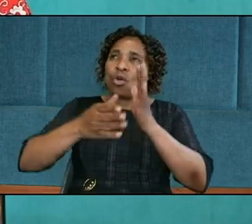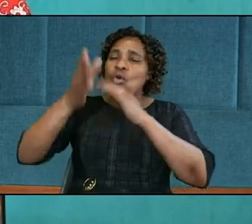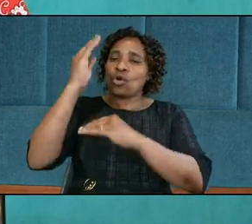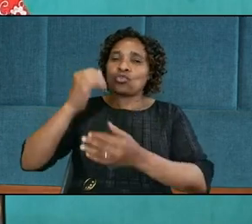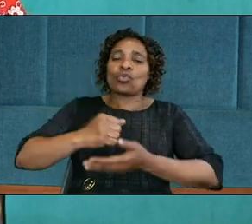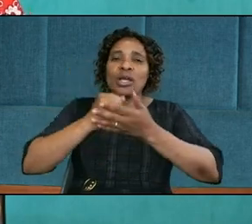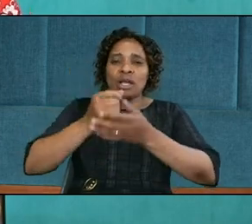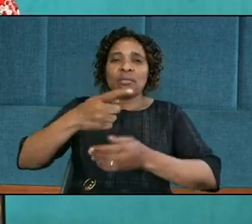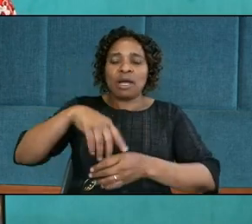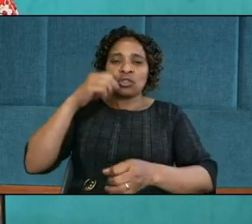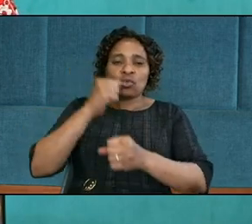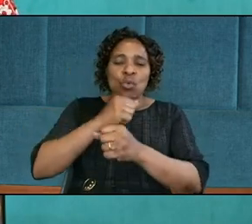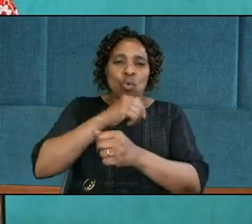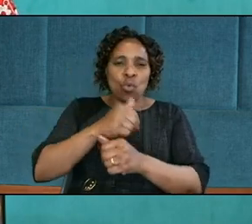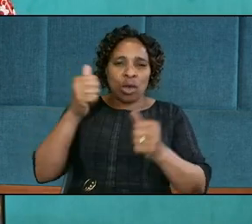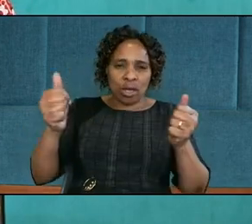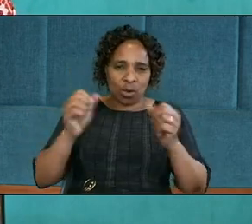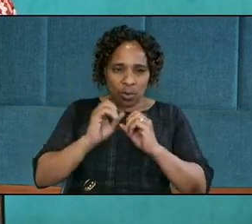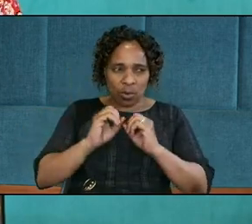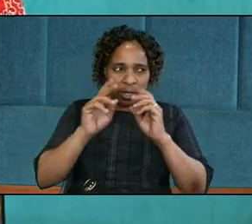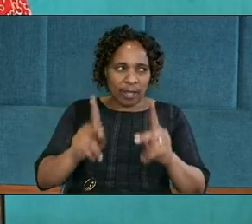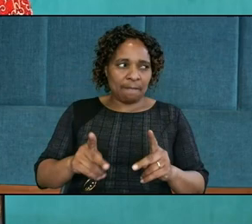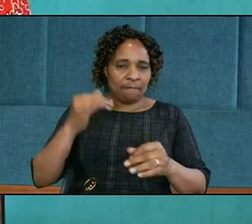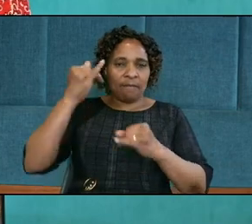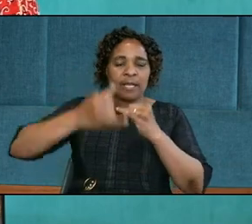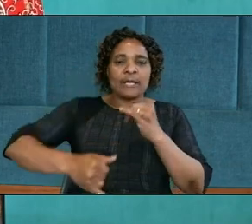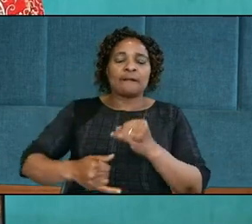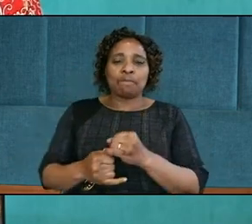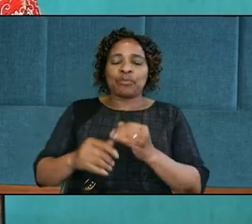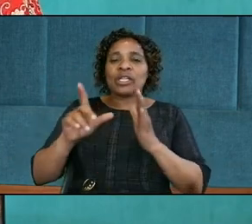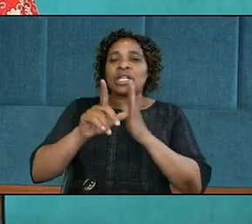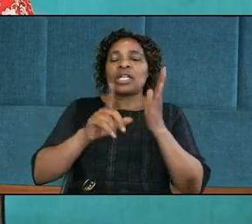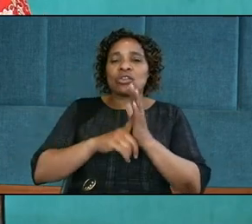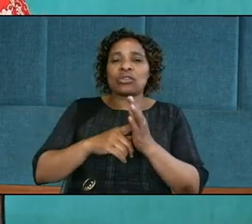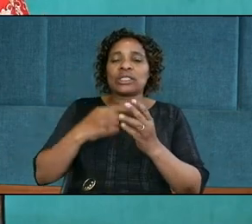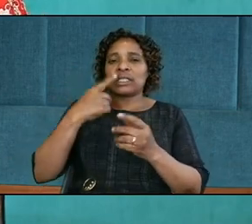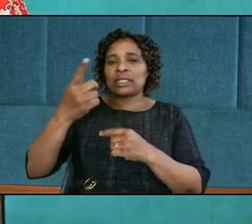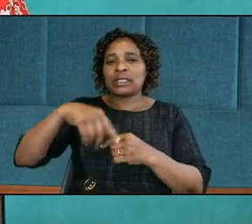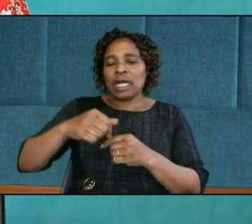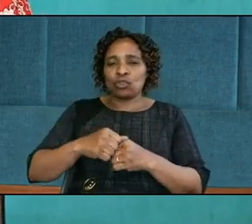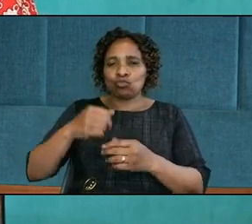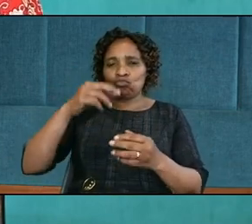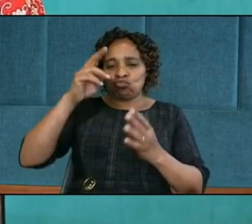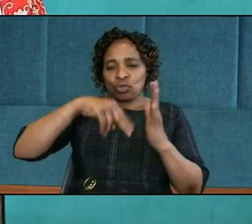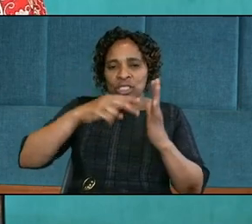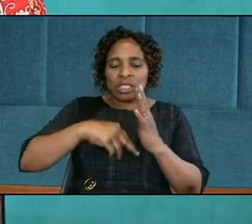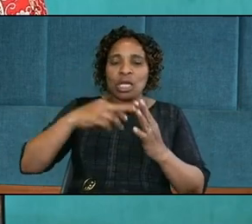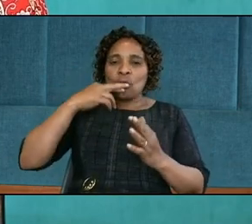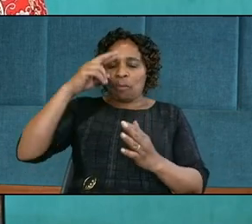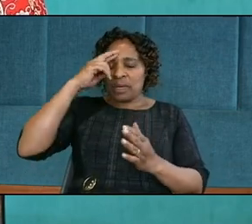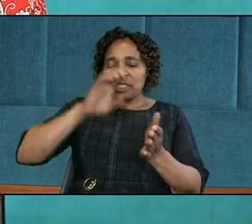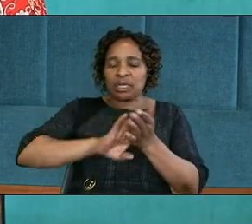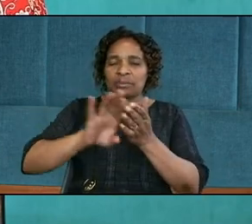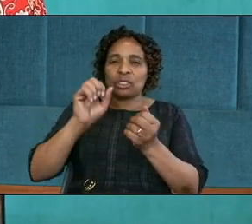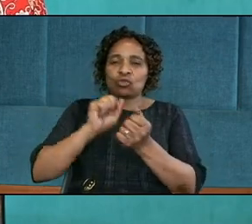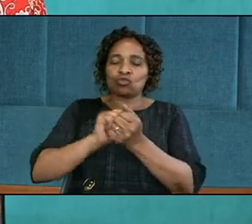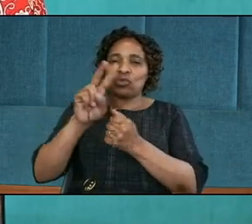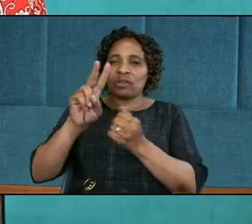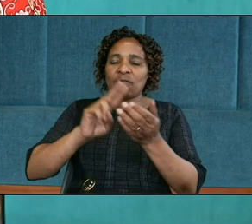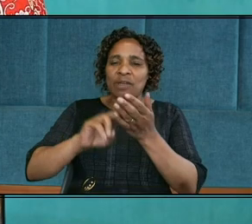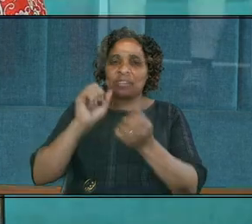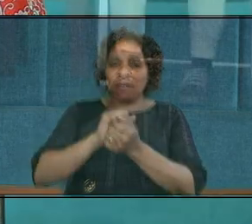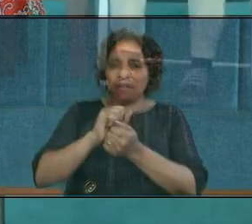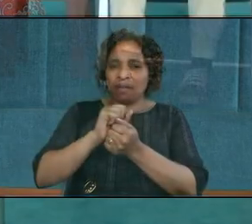well. All right. Finally, the lesson tells us to read the book of Romans chapter 12, verse 3. Gideon, I don't know if you're